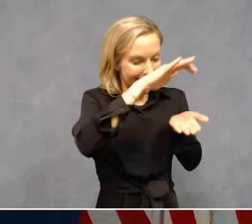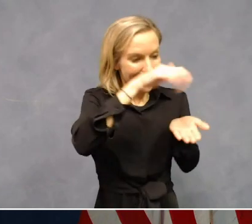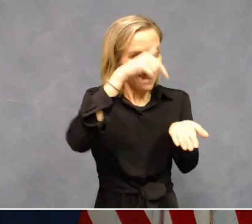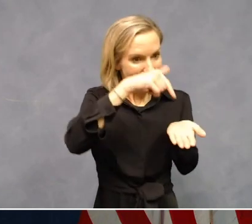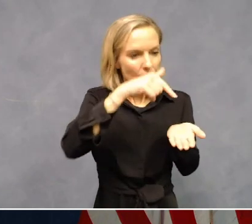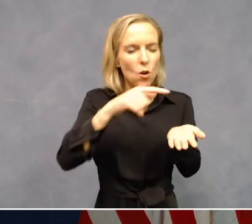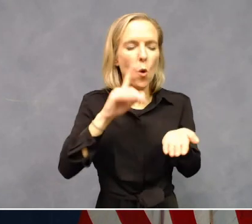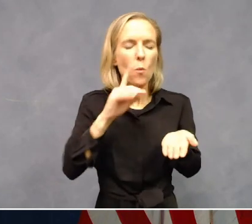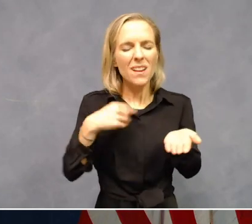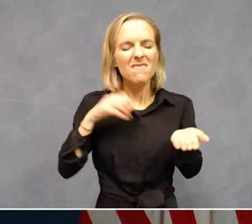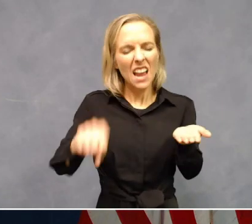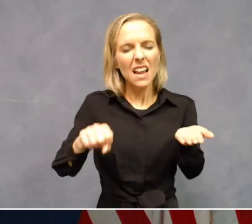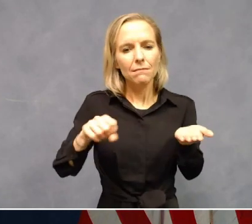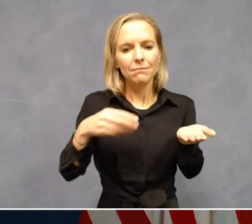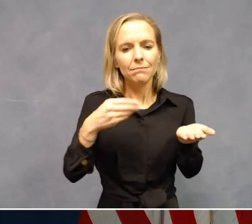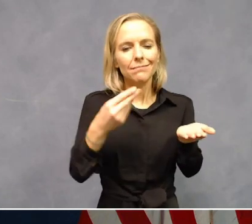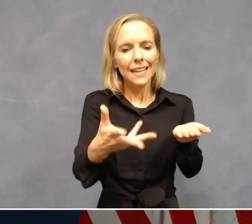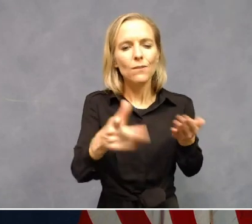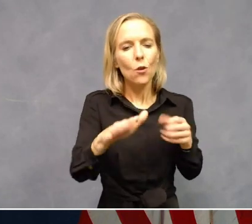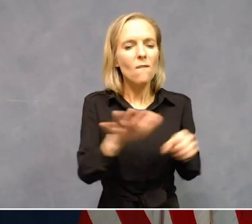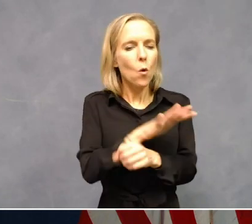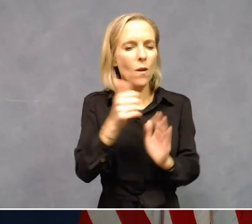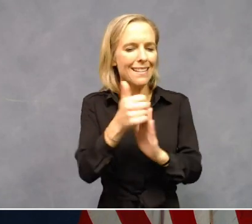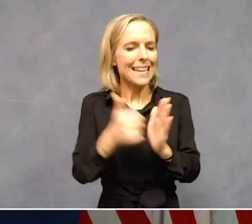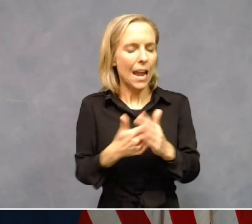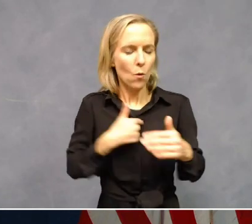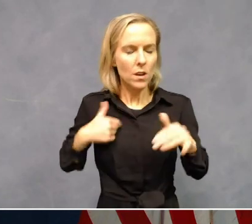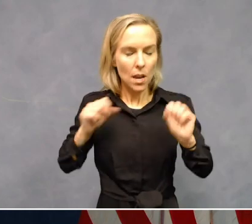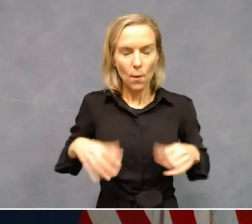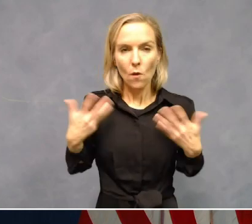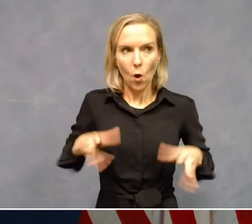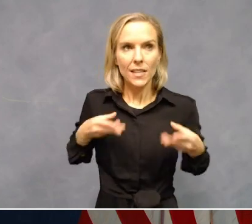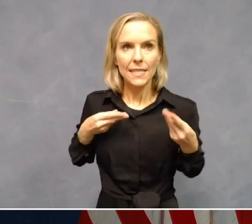accounting of that. We have already spent,